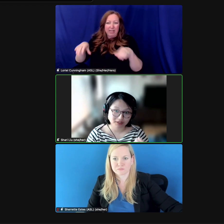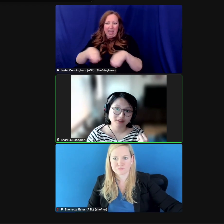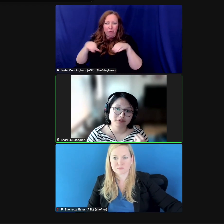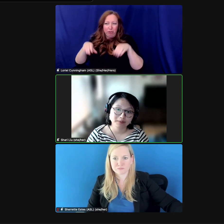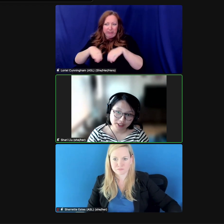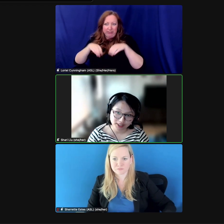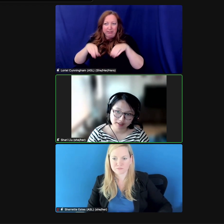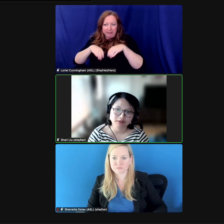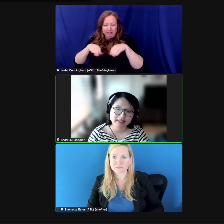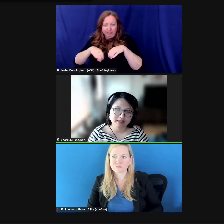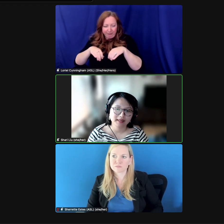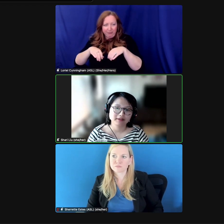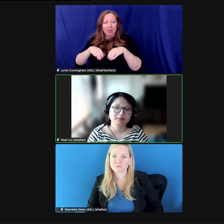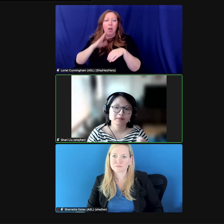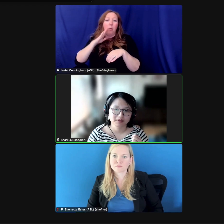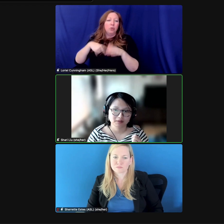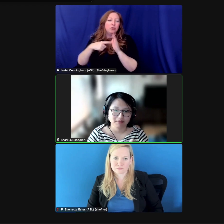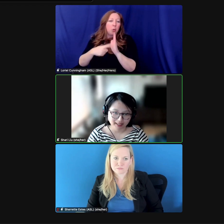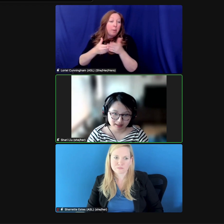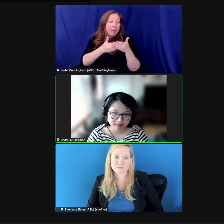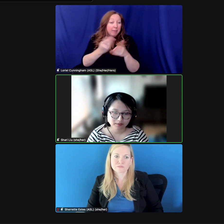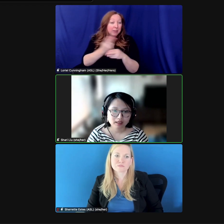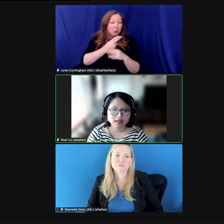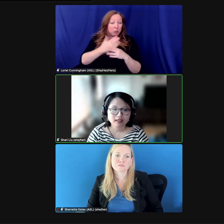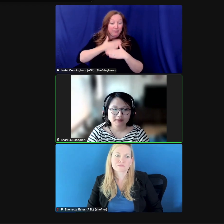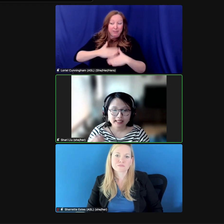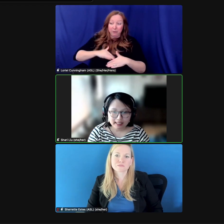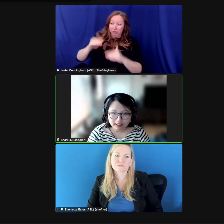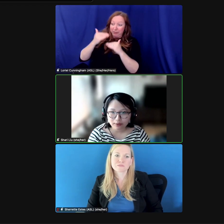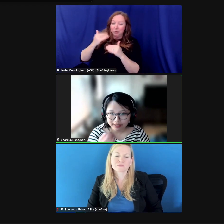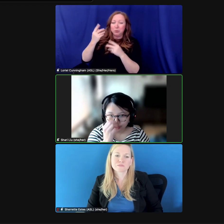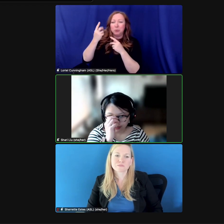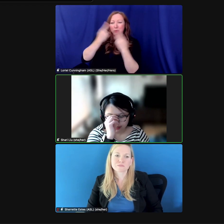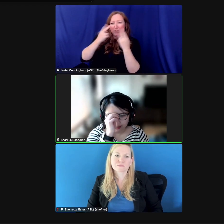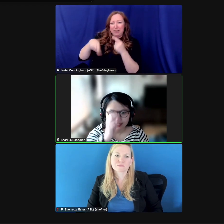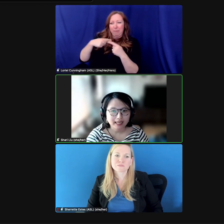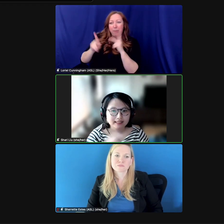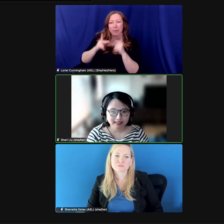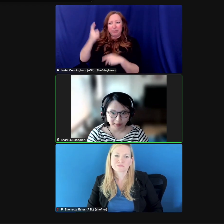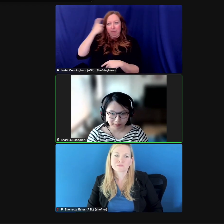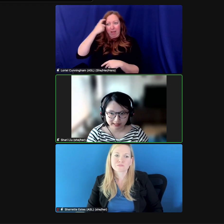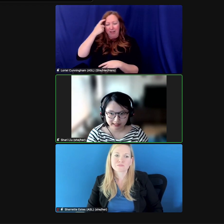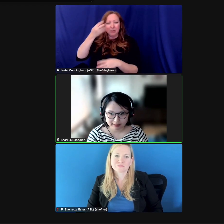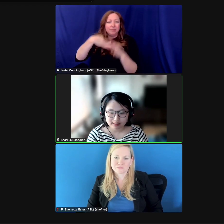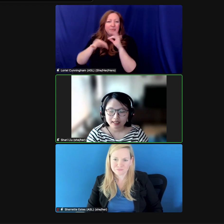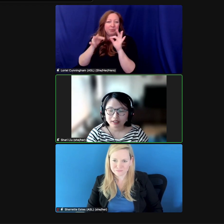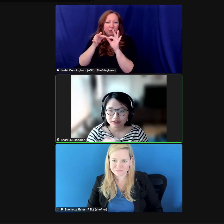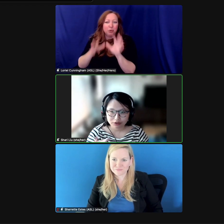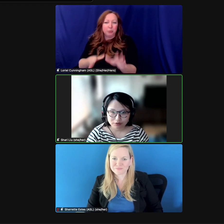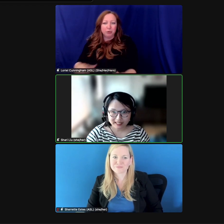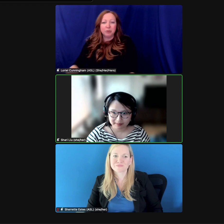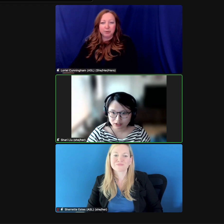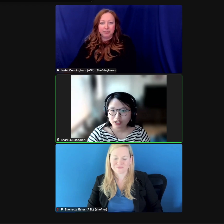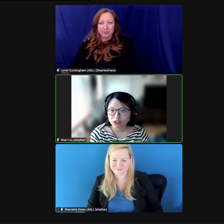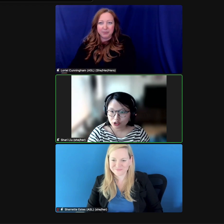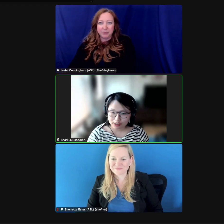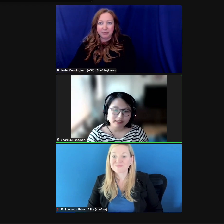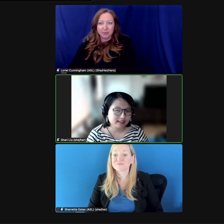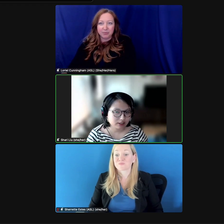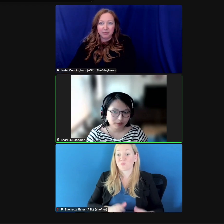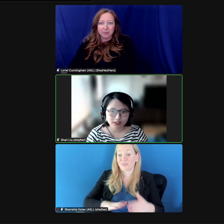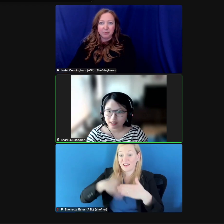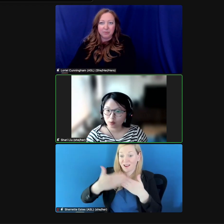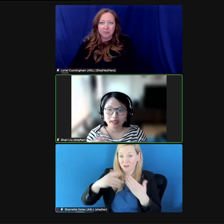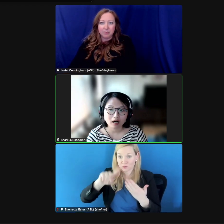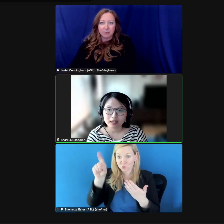use physical information to reason about other people's minds. So the key question in this next experiment is, do babies share